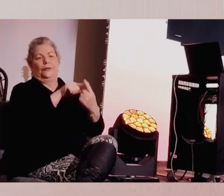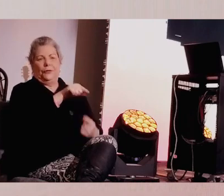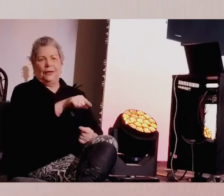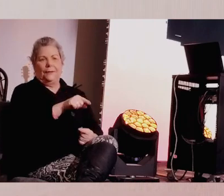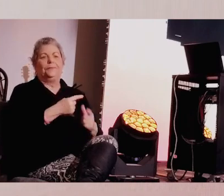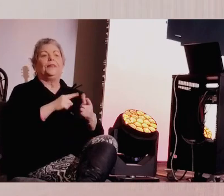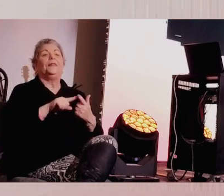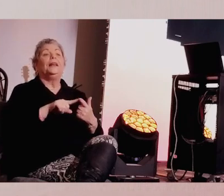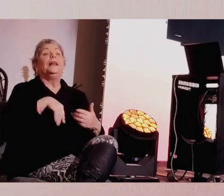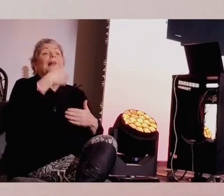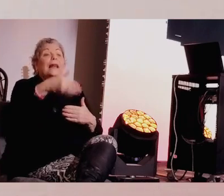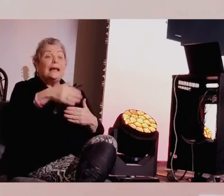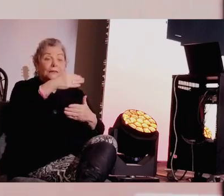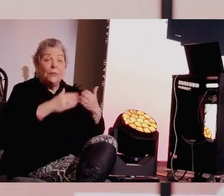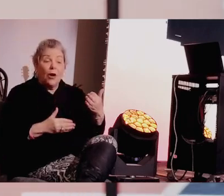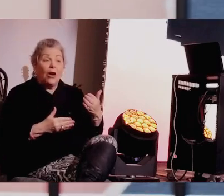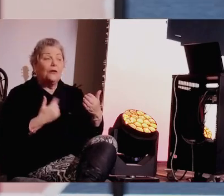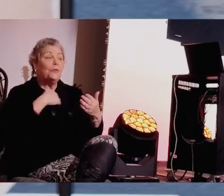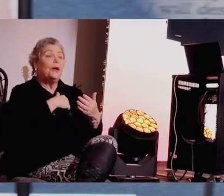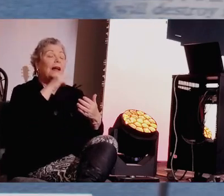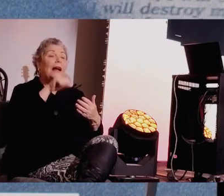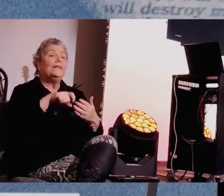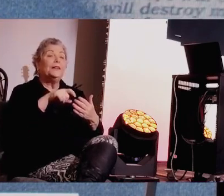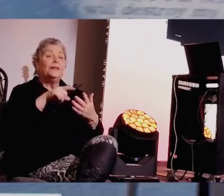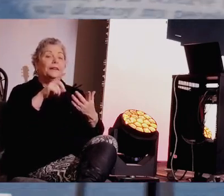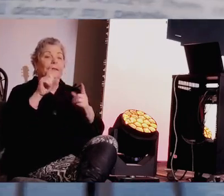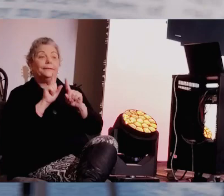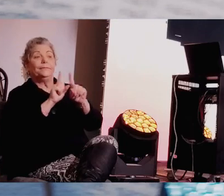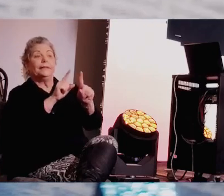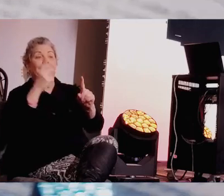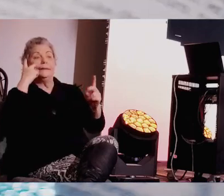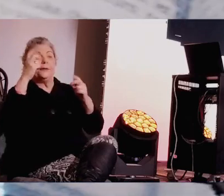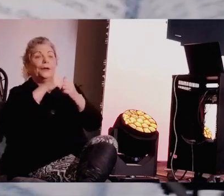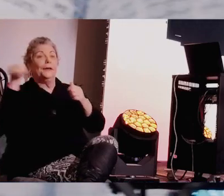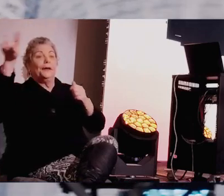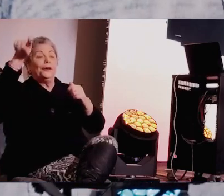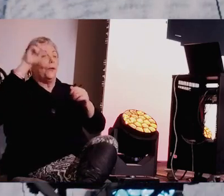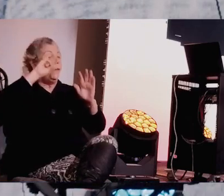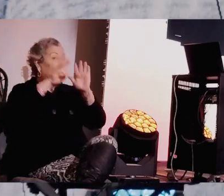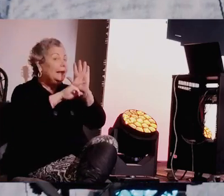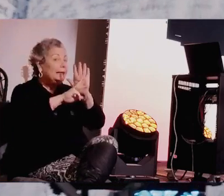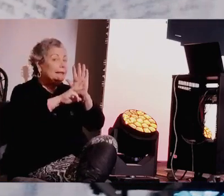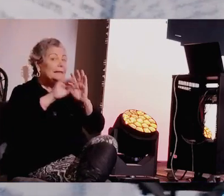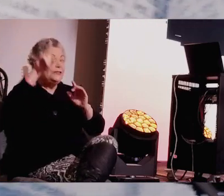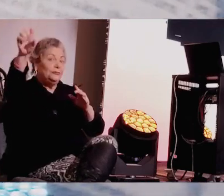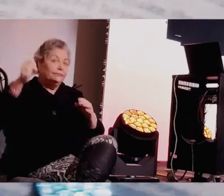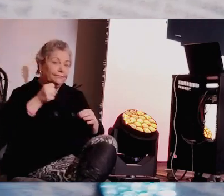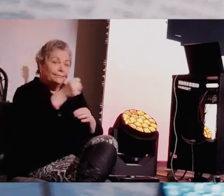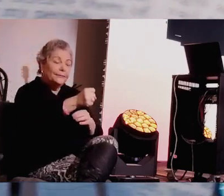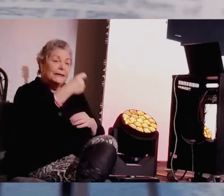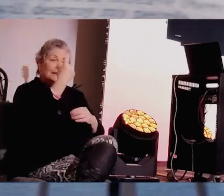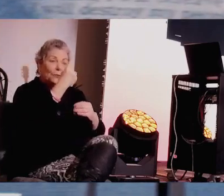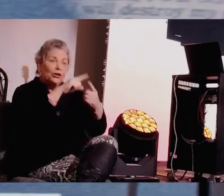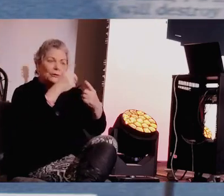And then you go to the next part, and I can't tell you how many that's been too, when we have to walk it out with witnesses. Now, okay, have you brought somebody else in to really see if y'all